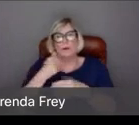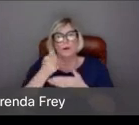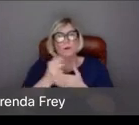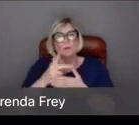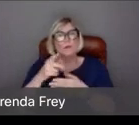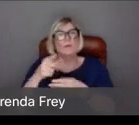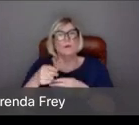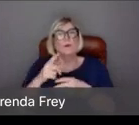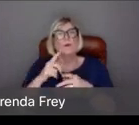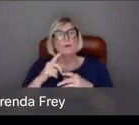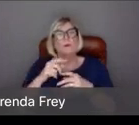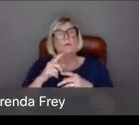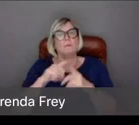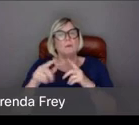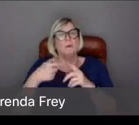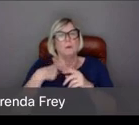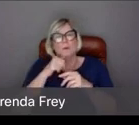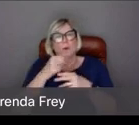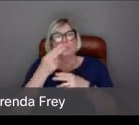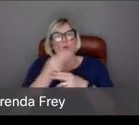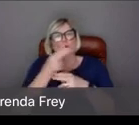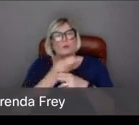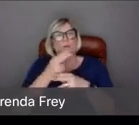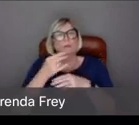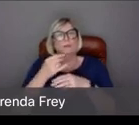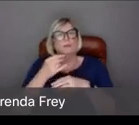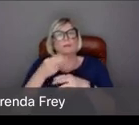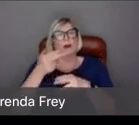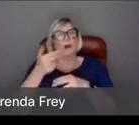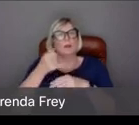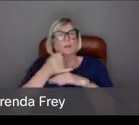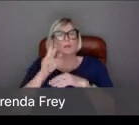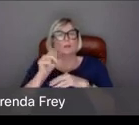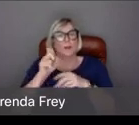but most do. This applies to most lenders, yeah.